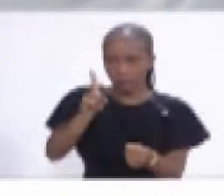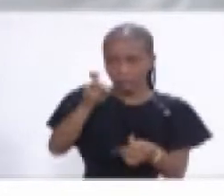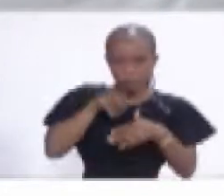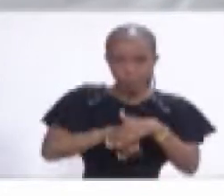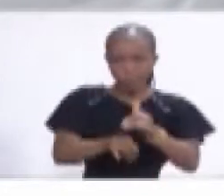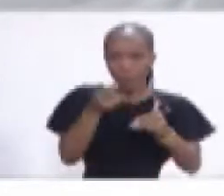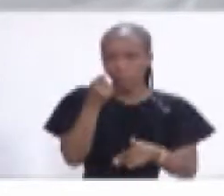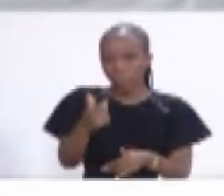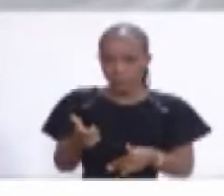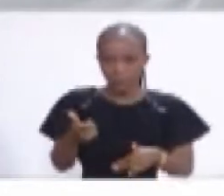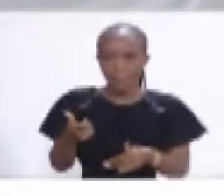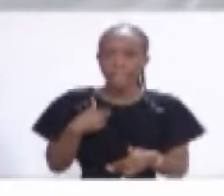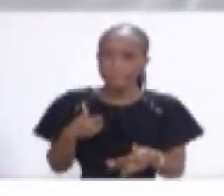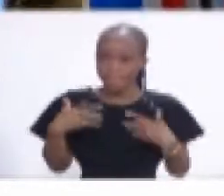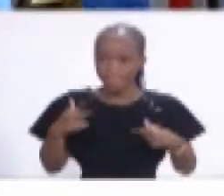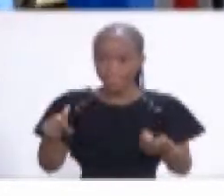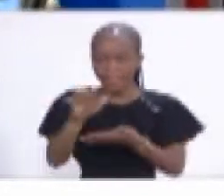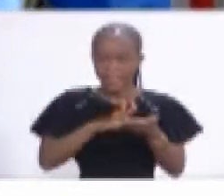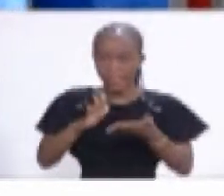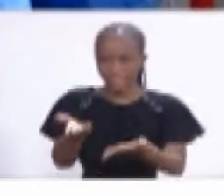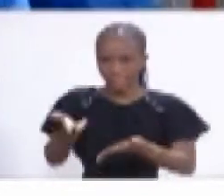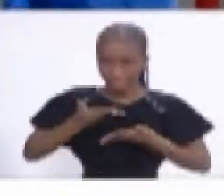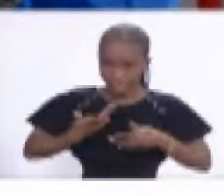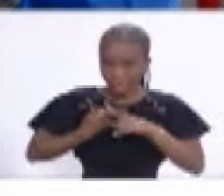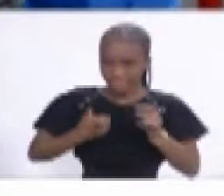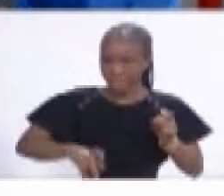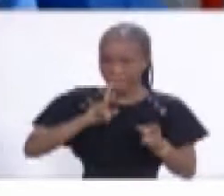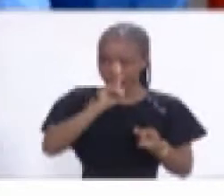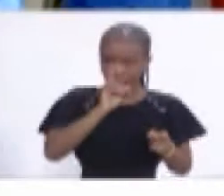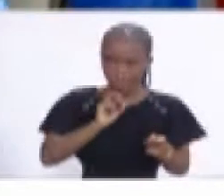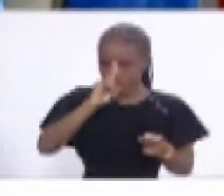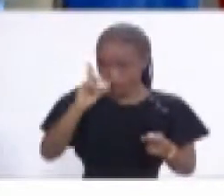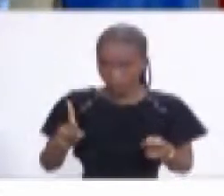the minimal allocation that the health sector will receive from the